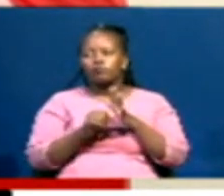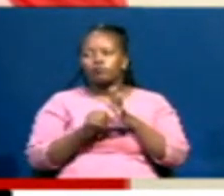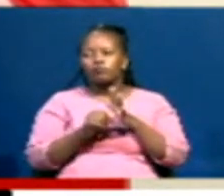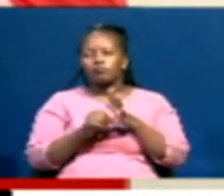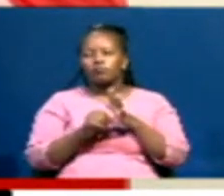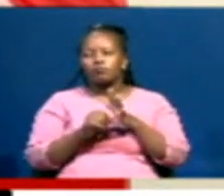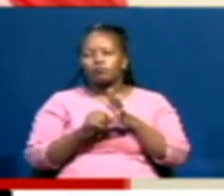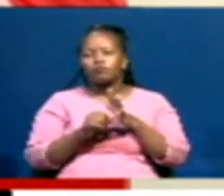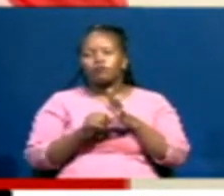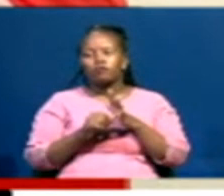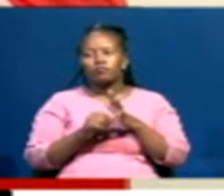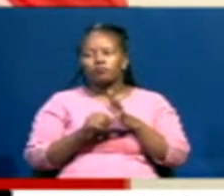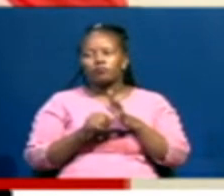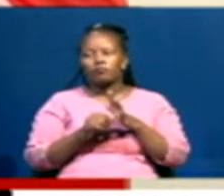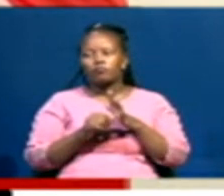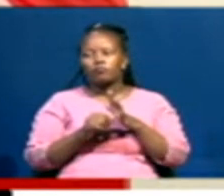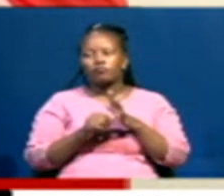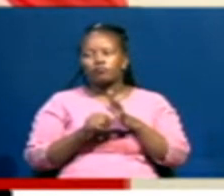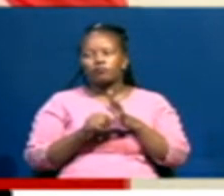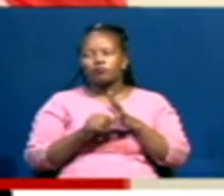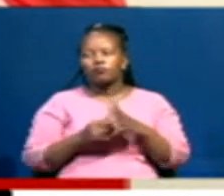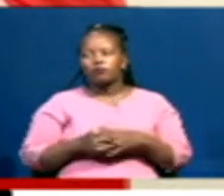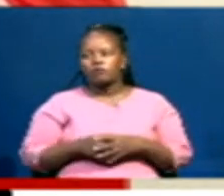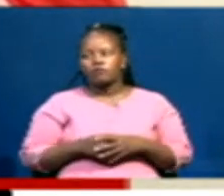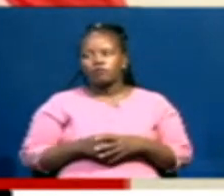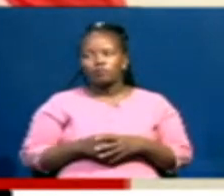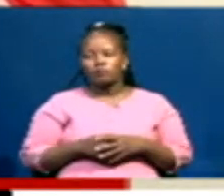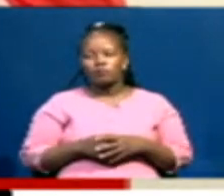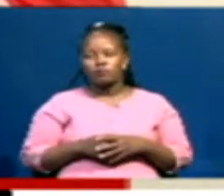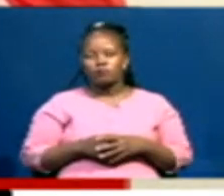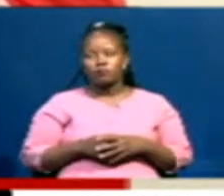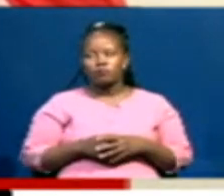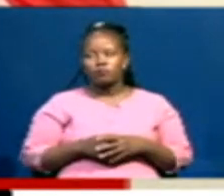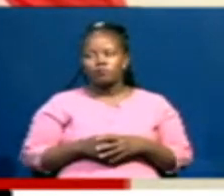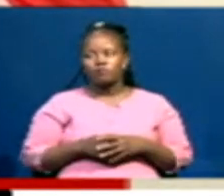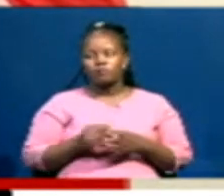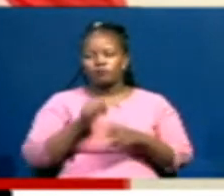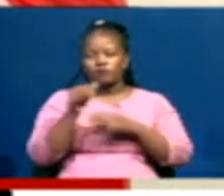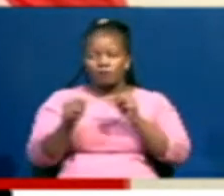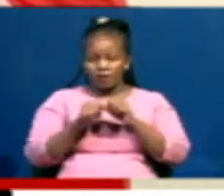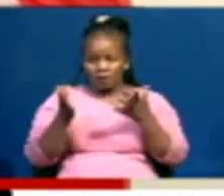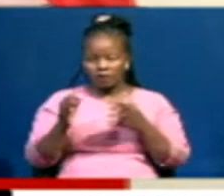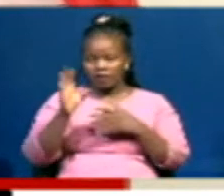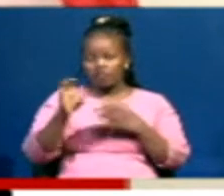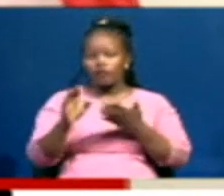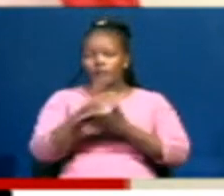of digitalization within the next 6 months on the e-government platform. And I